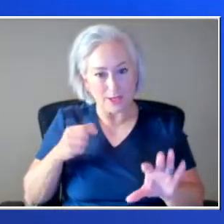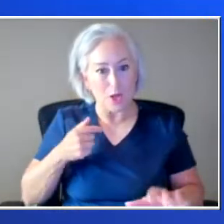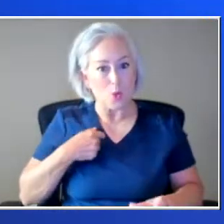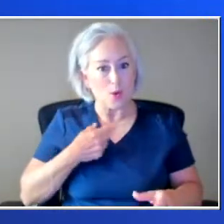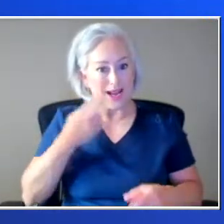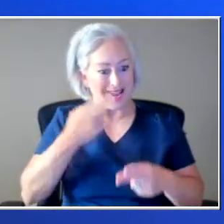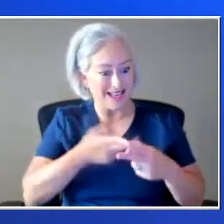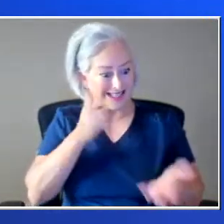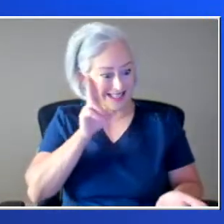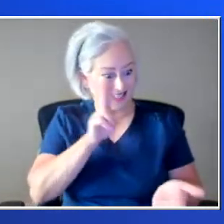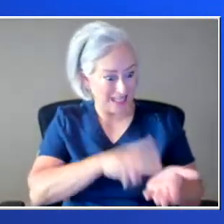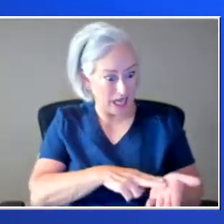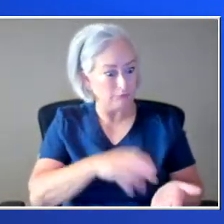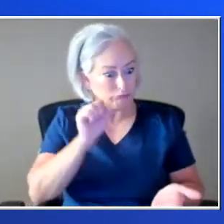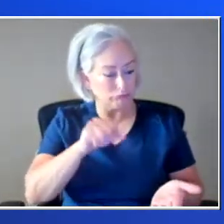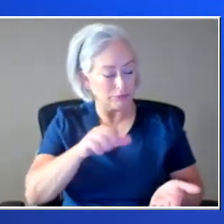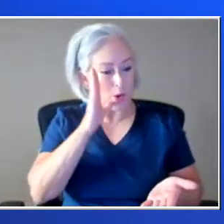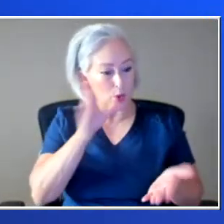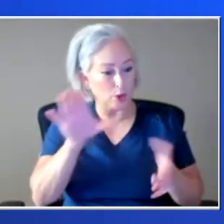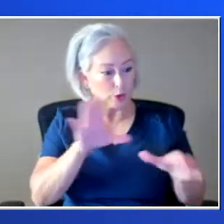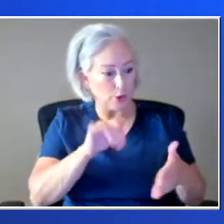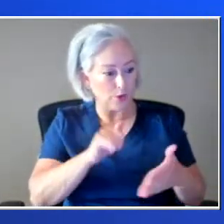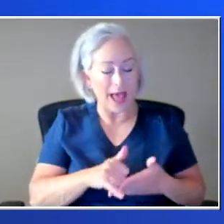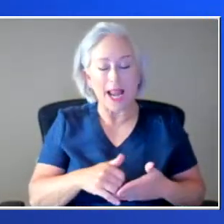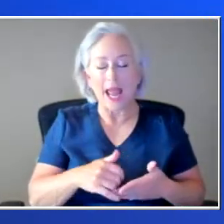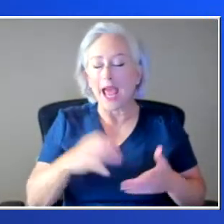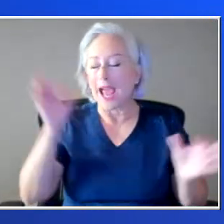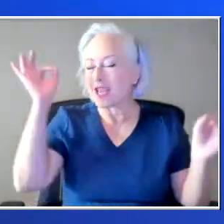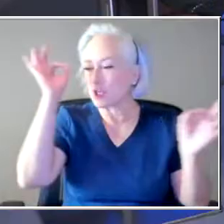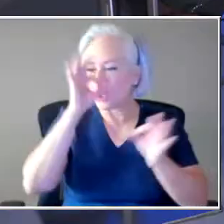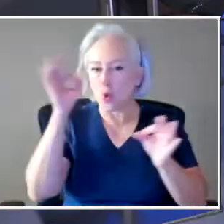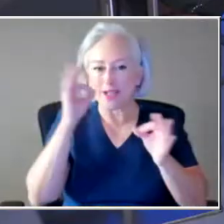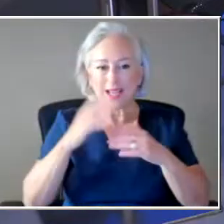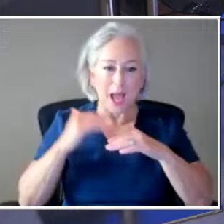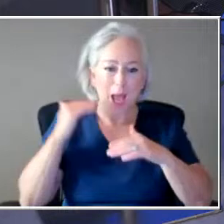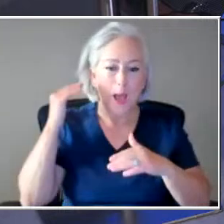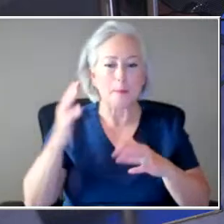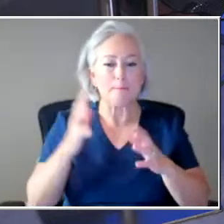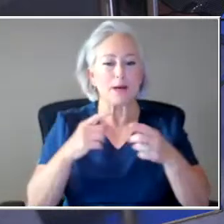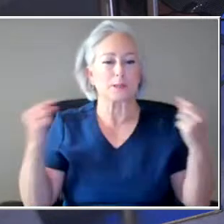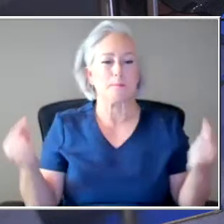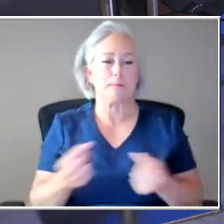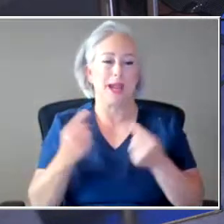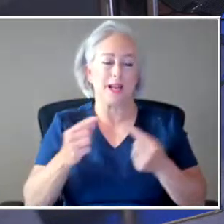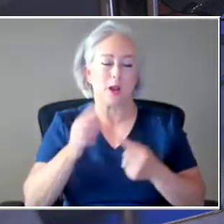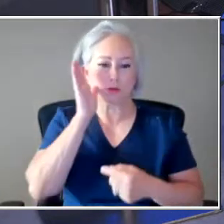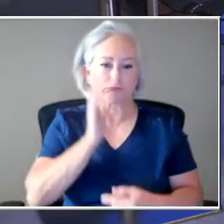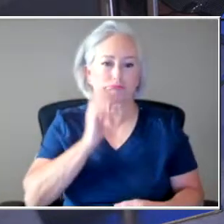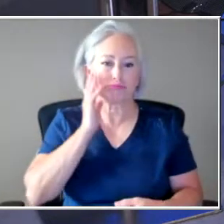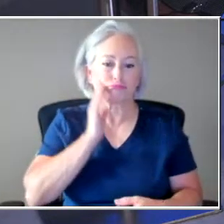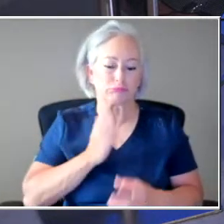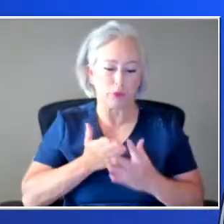idea of the pain that I was getting ready to endure. Explain the pain. So